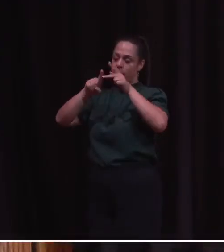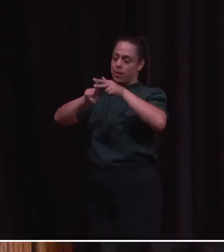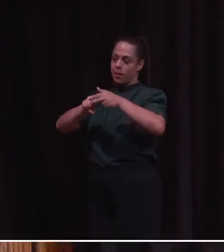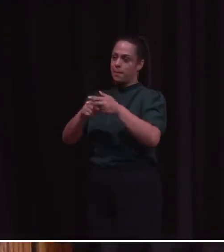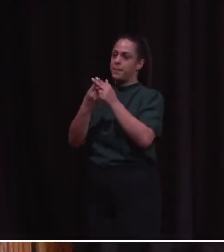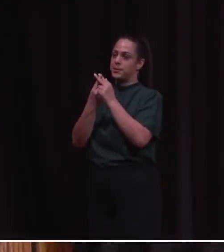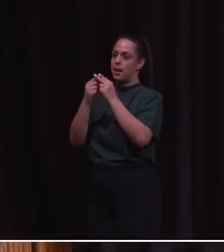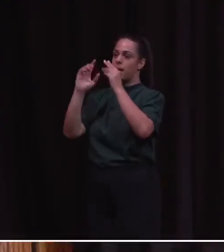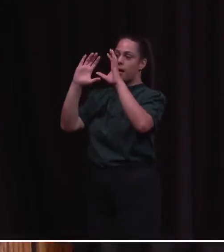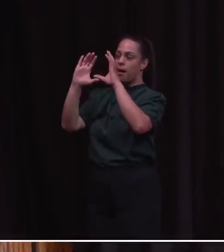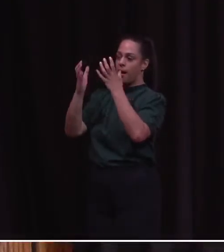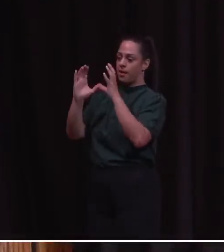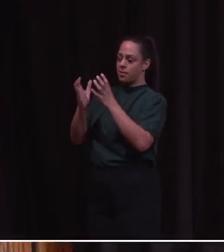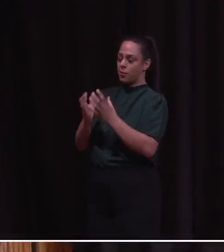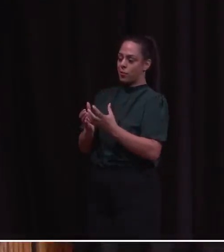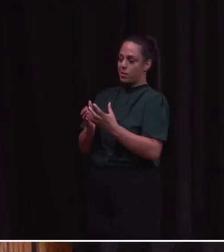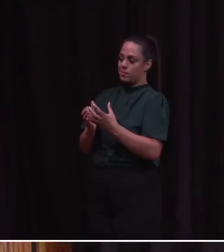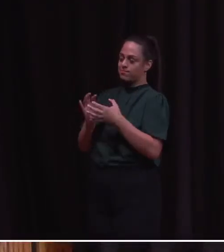saviors.